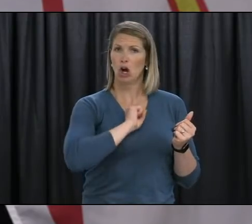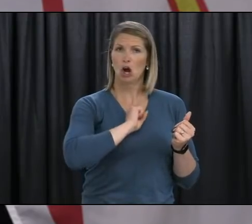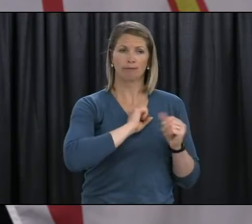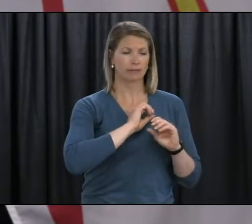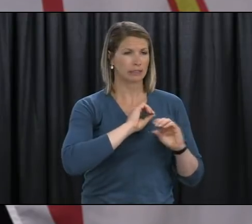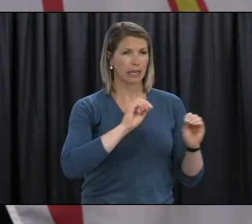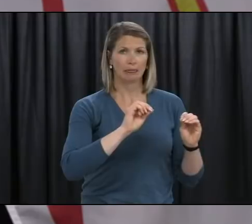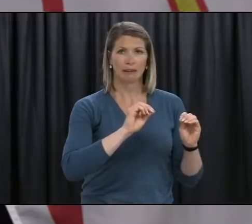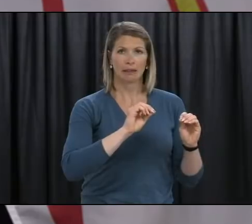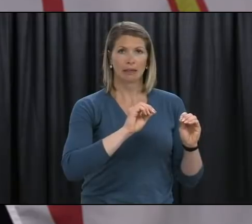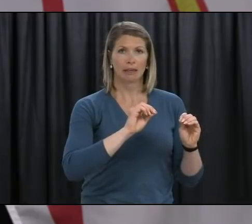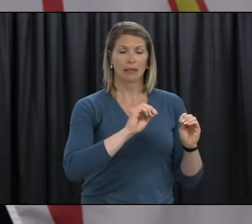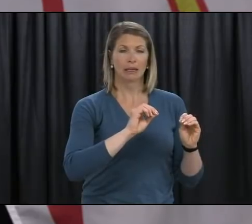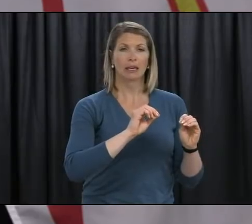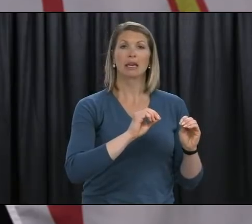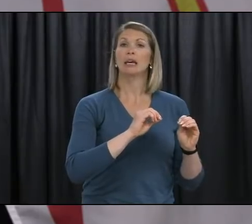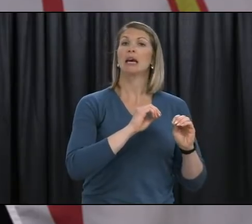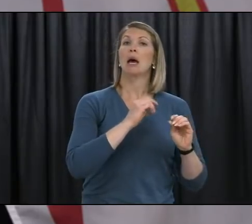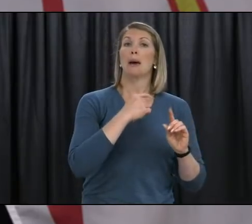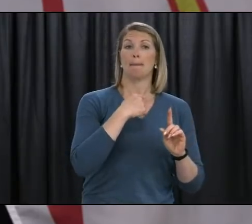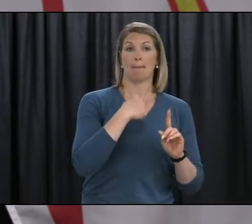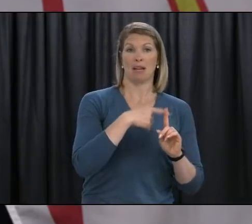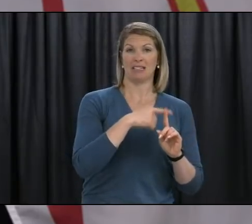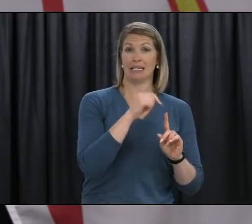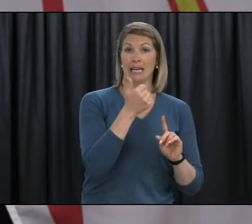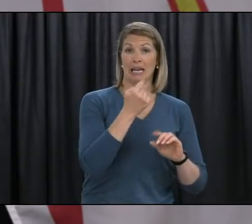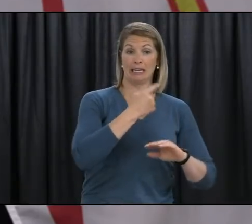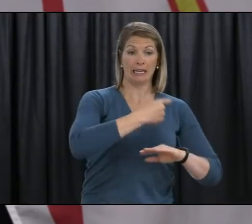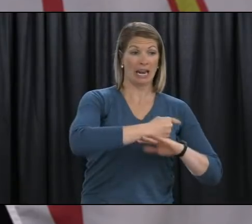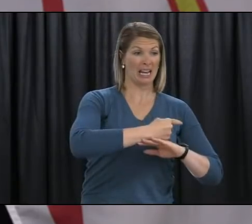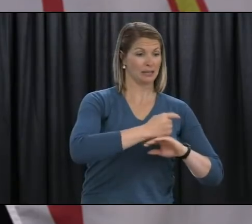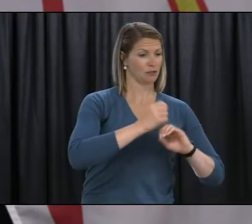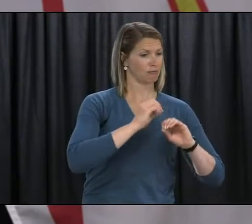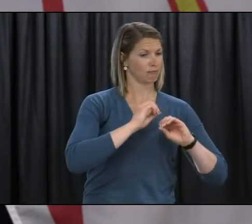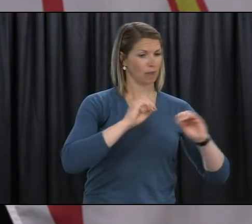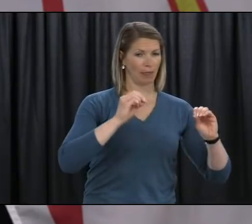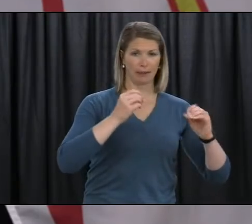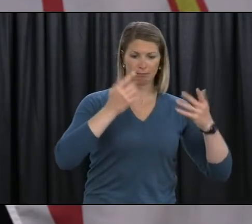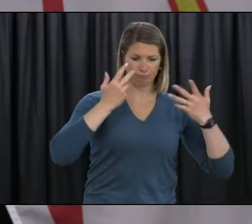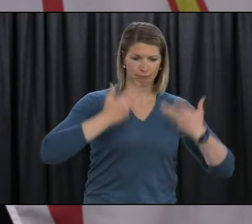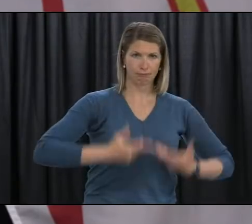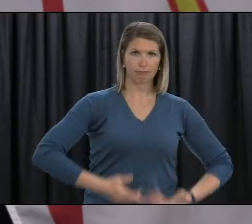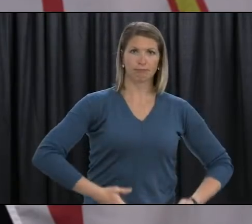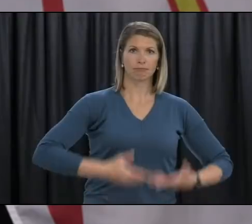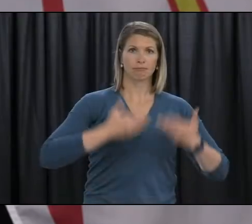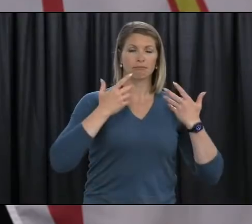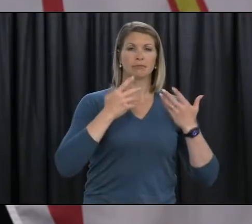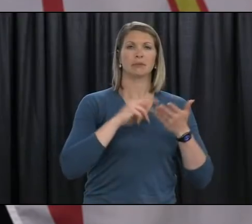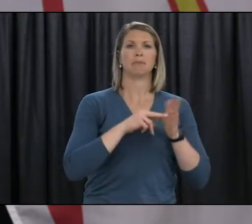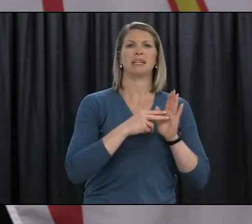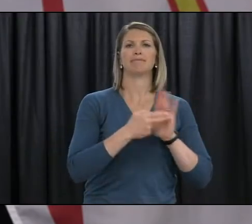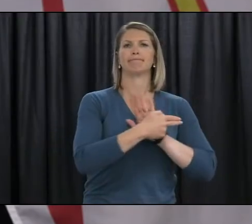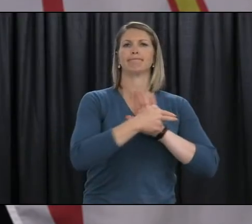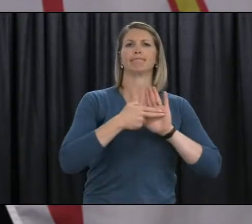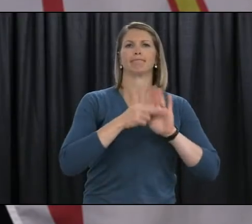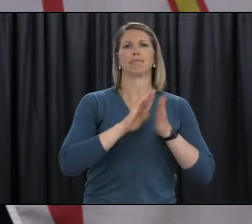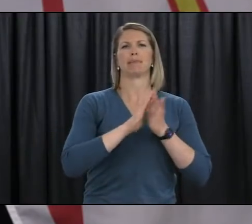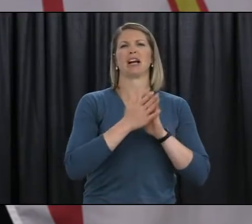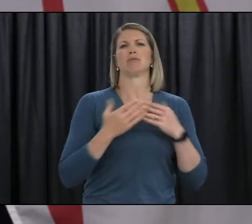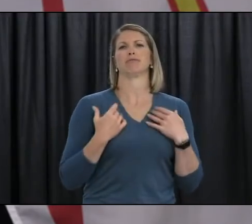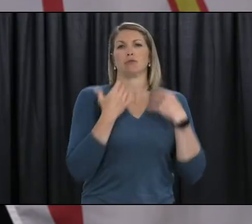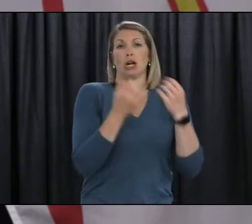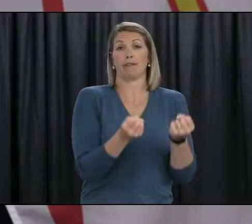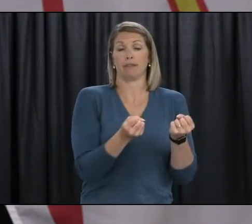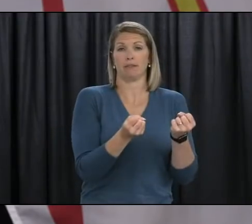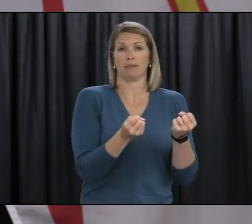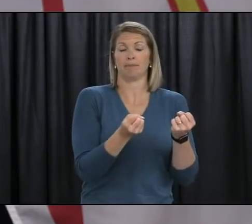onset, and they're symptom free, then we consider them recovered. So they would no longer be an active case. However, if you have